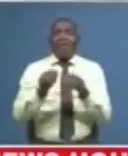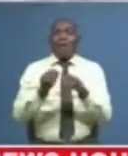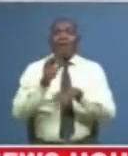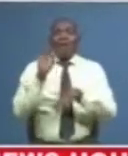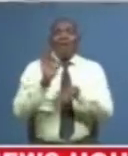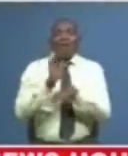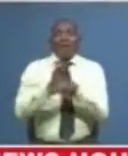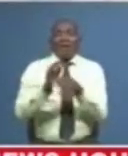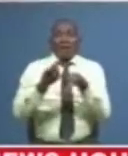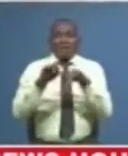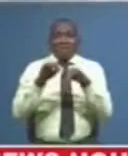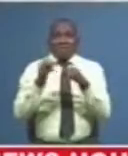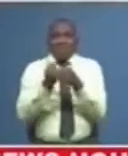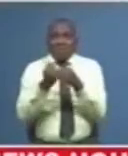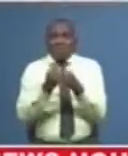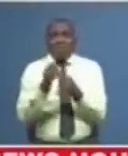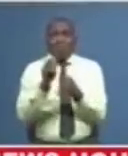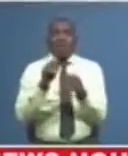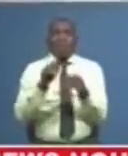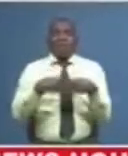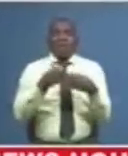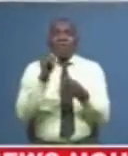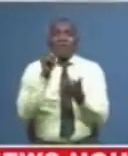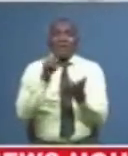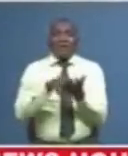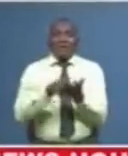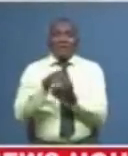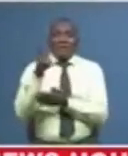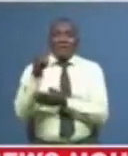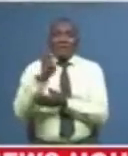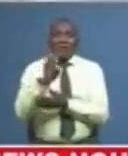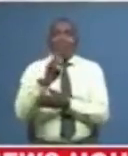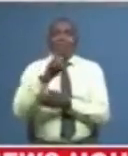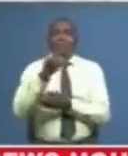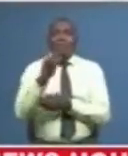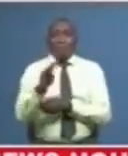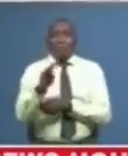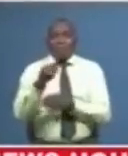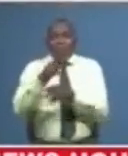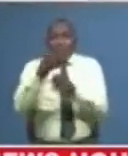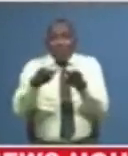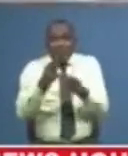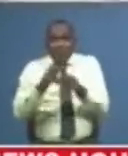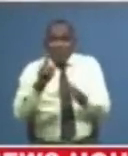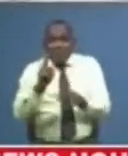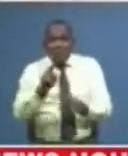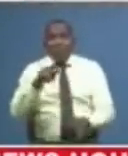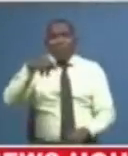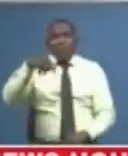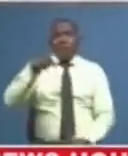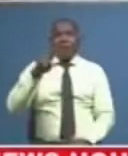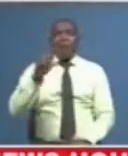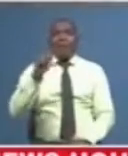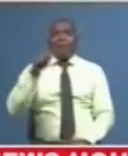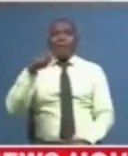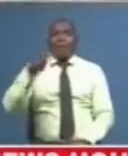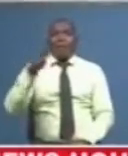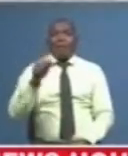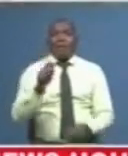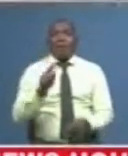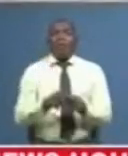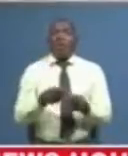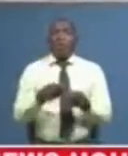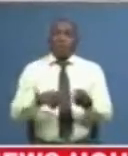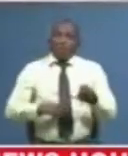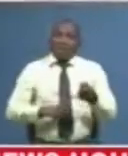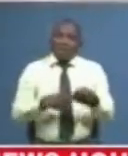is creating 1,600 jobs for residents of Prampram and its surrounding towns. It is expected to feed not only Ghana but